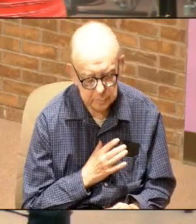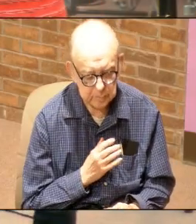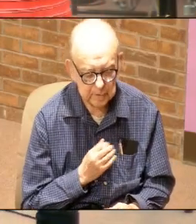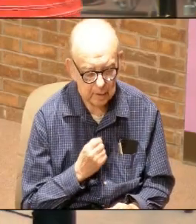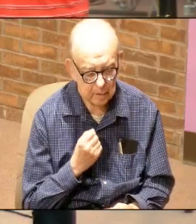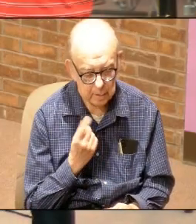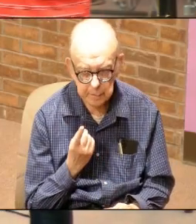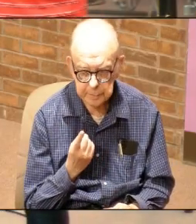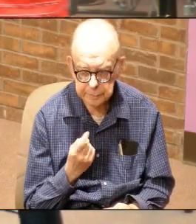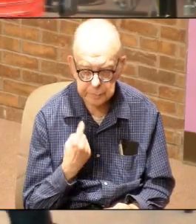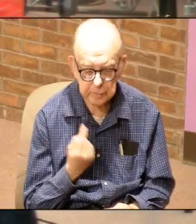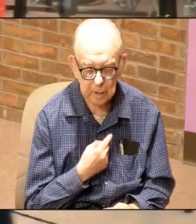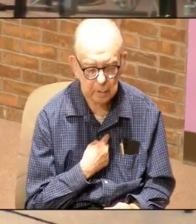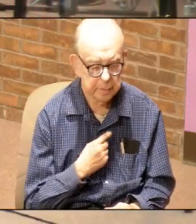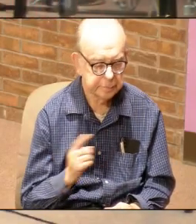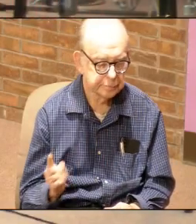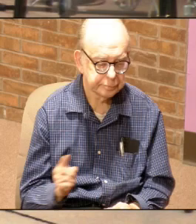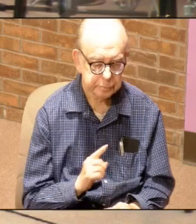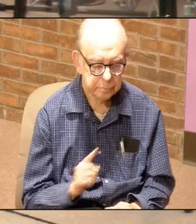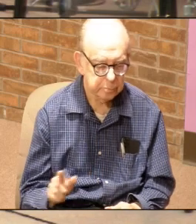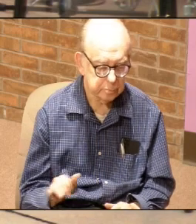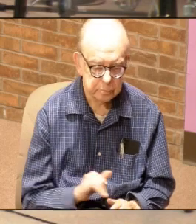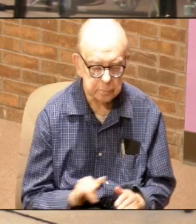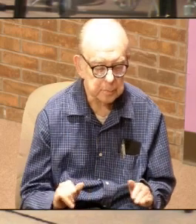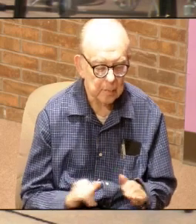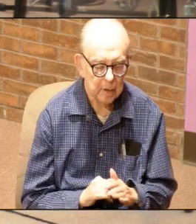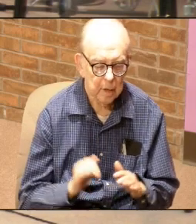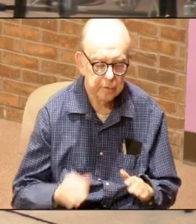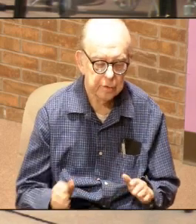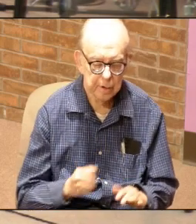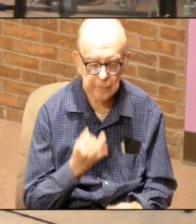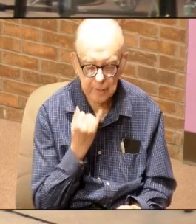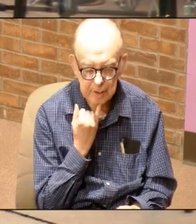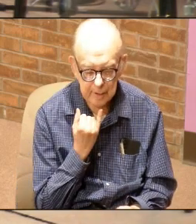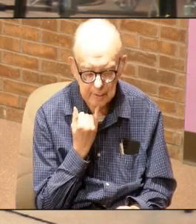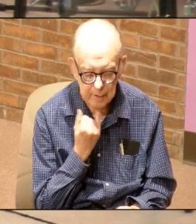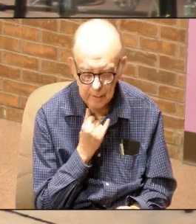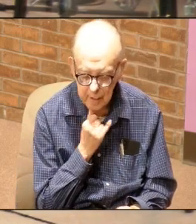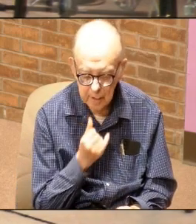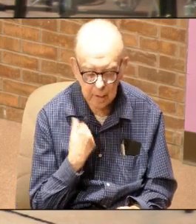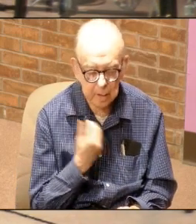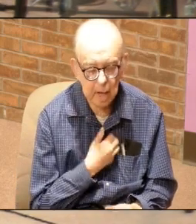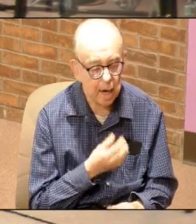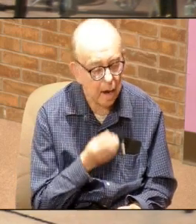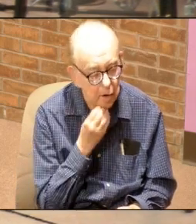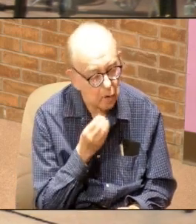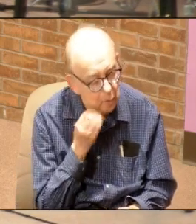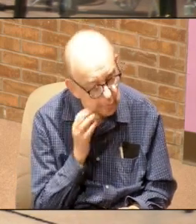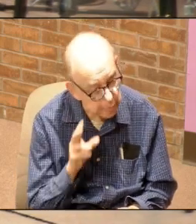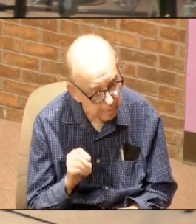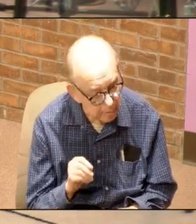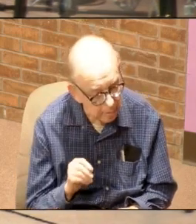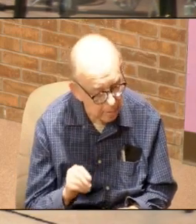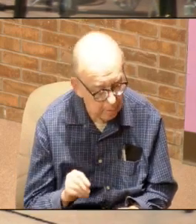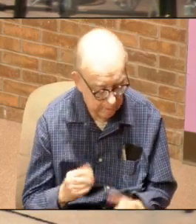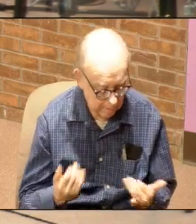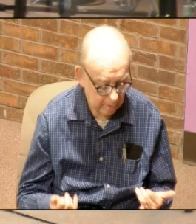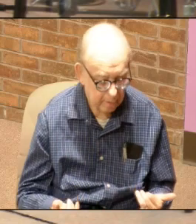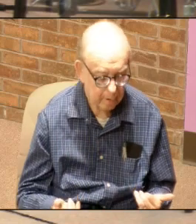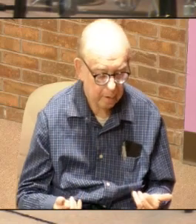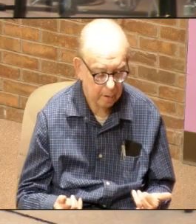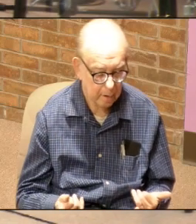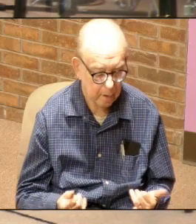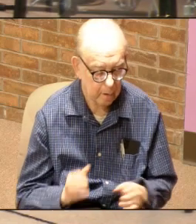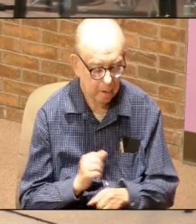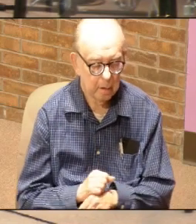don't realize that we are just like the children of Israel. This is not our home. We right now are